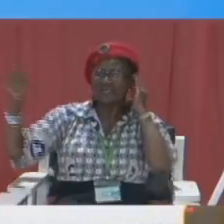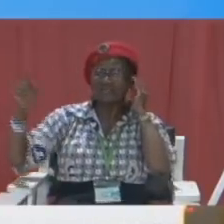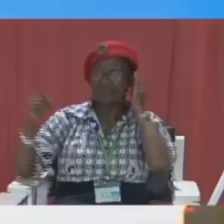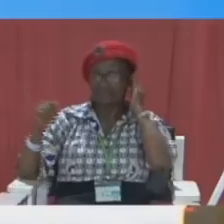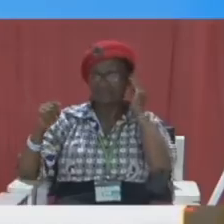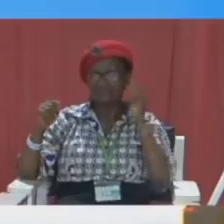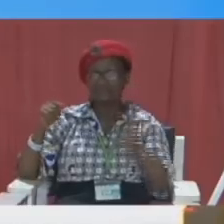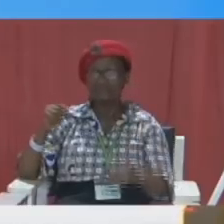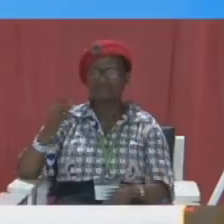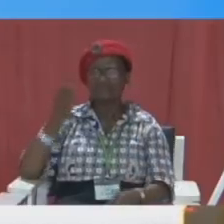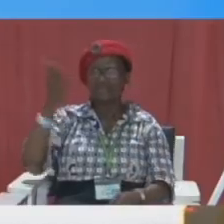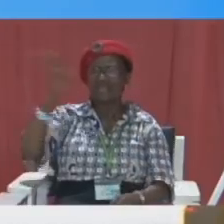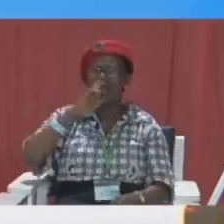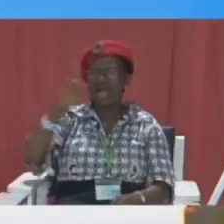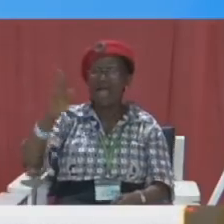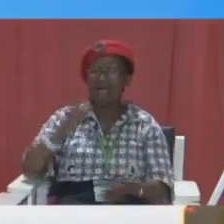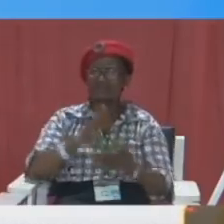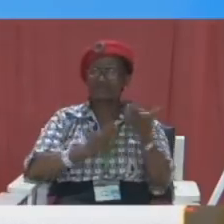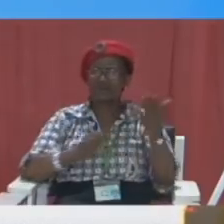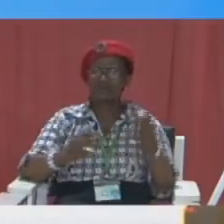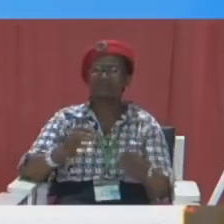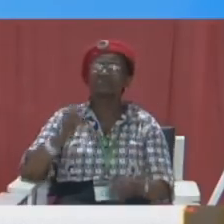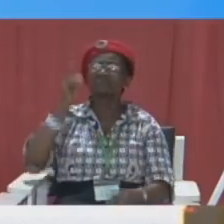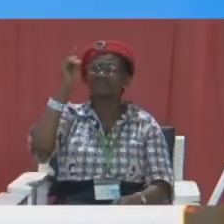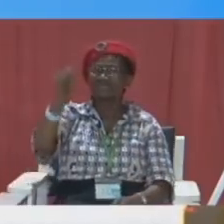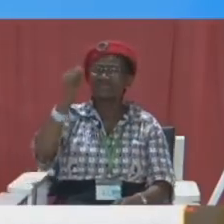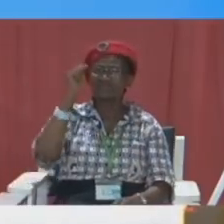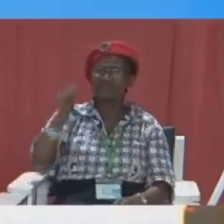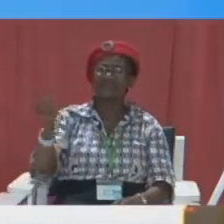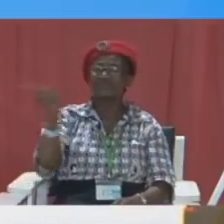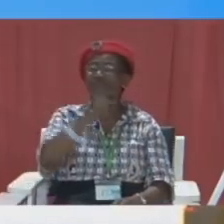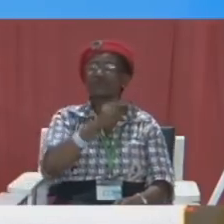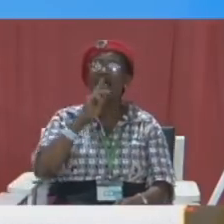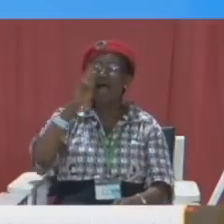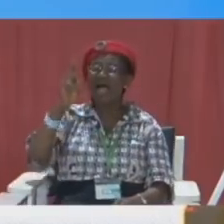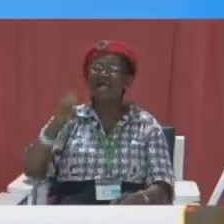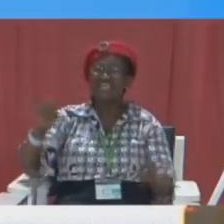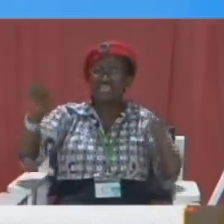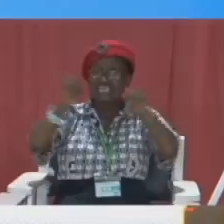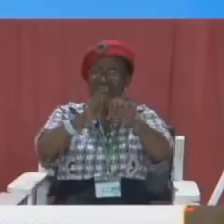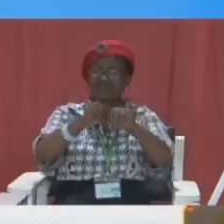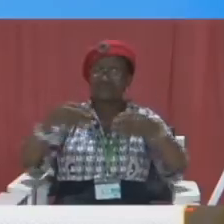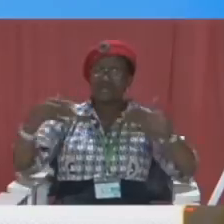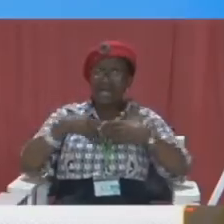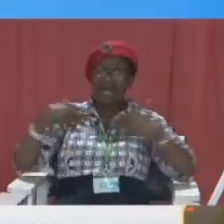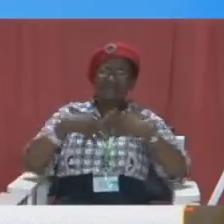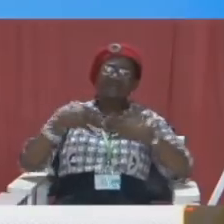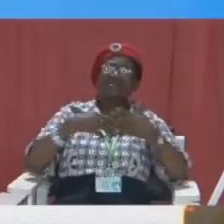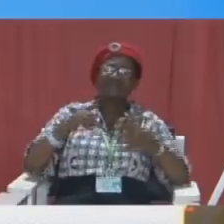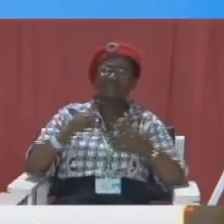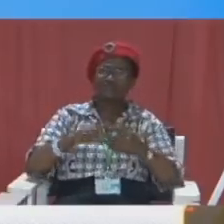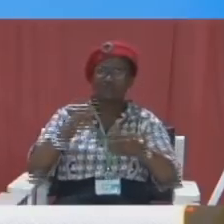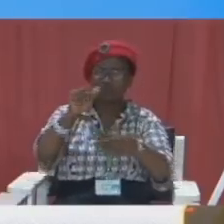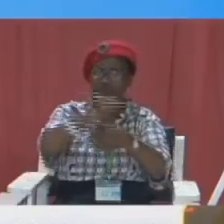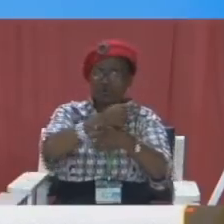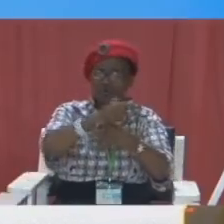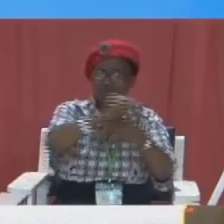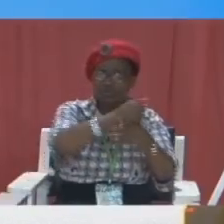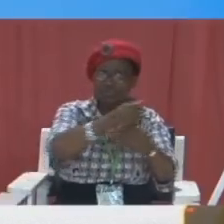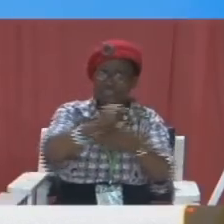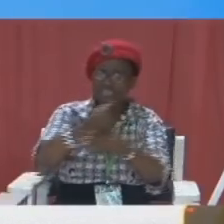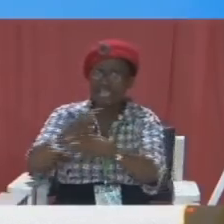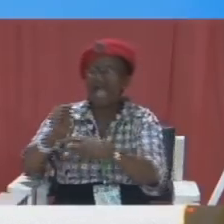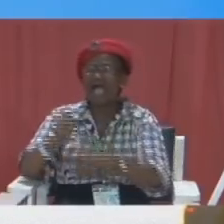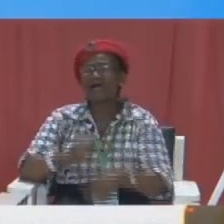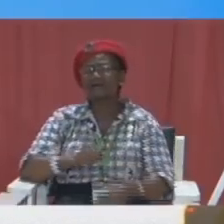There are some testimonies you are even afraid to share. Awon eri kan be to je wi pe eru gan ma ba o